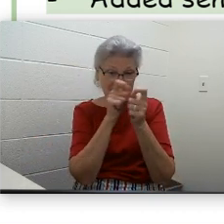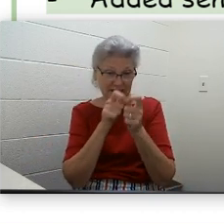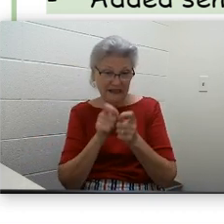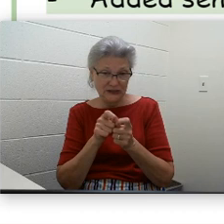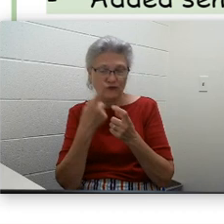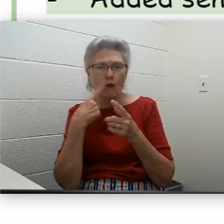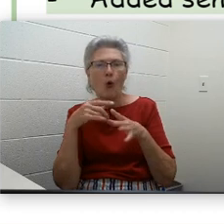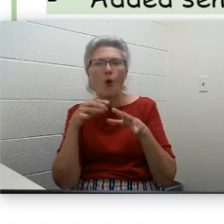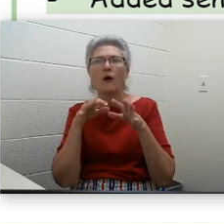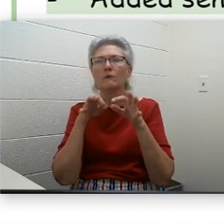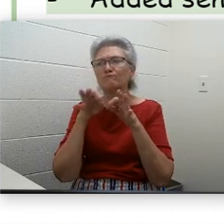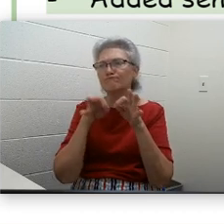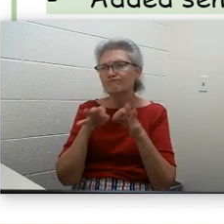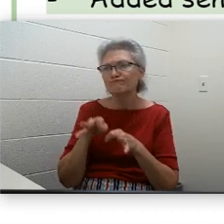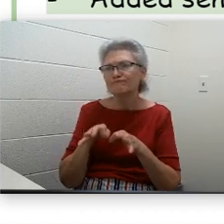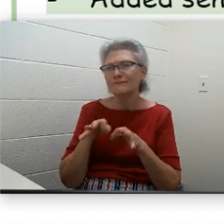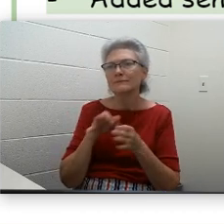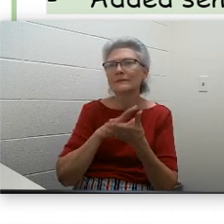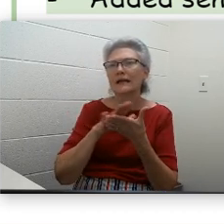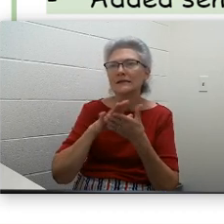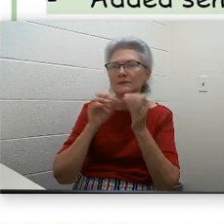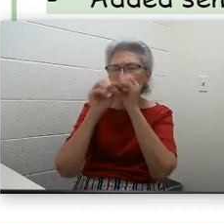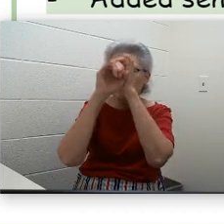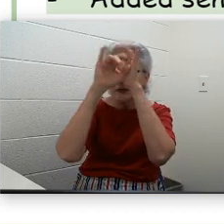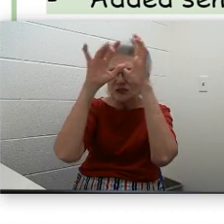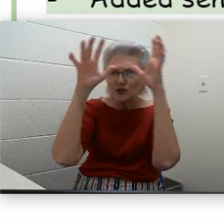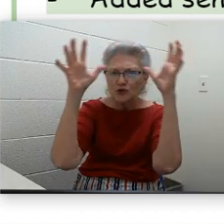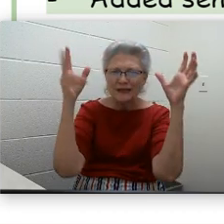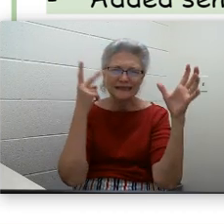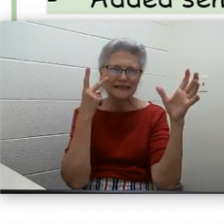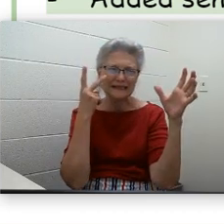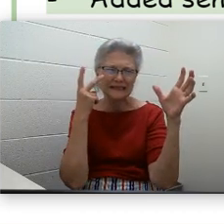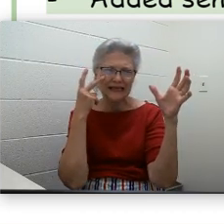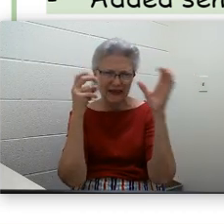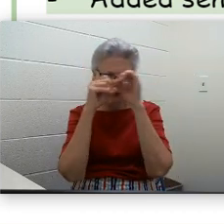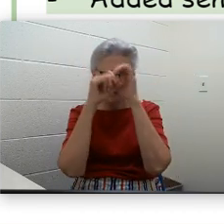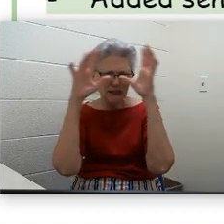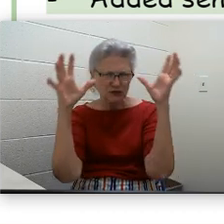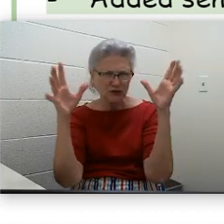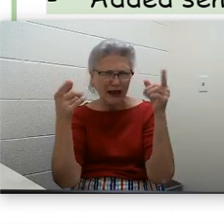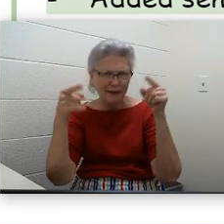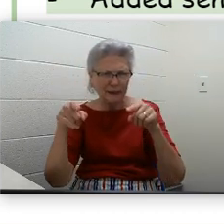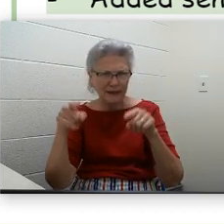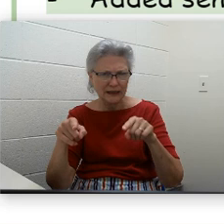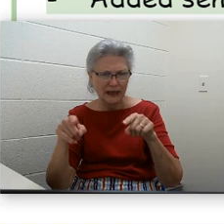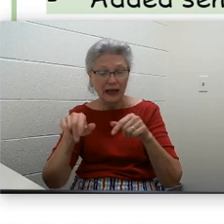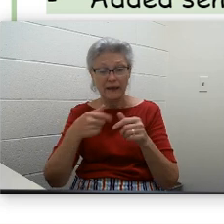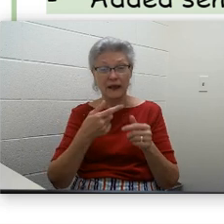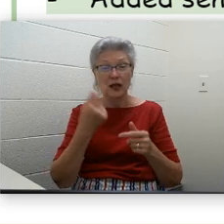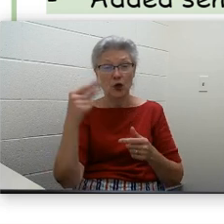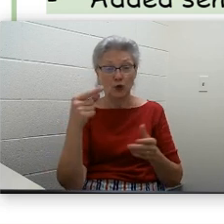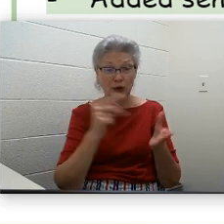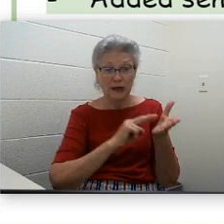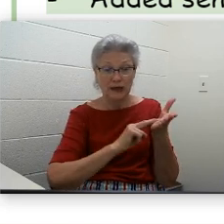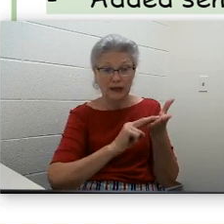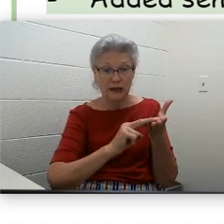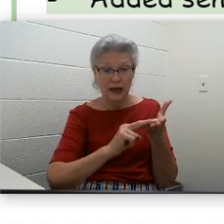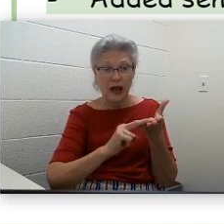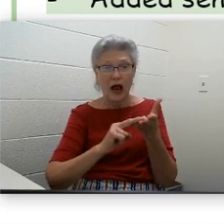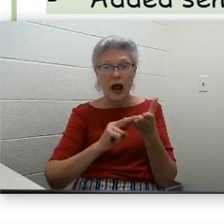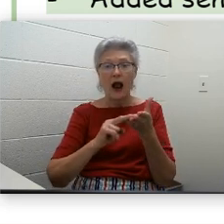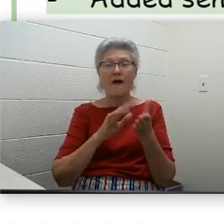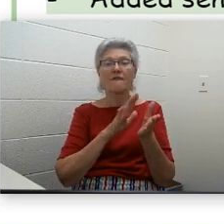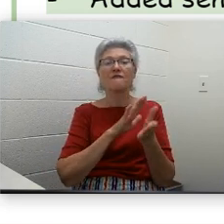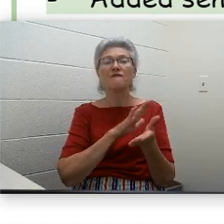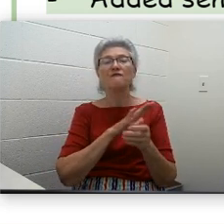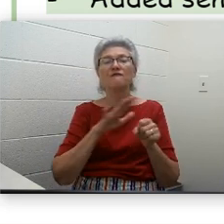just to add more of a nice picture when I'm reading. And then anything in green are complete sentences that I might